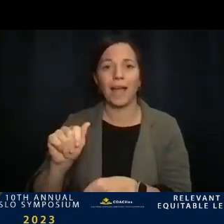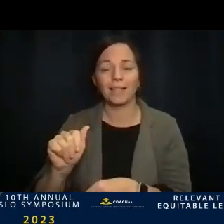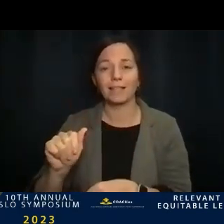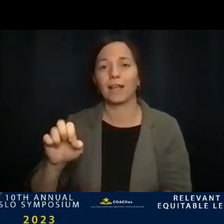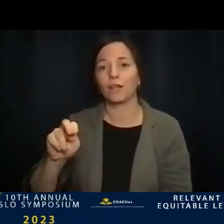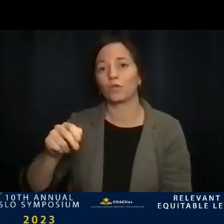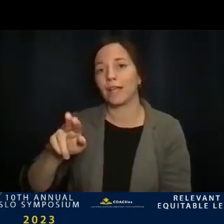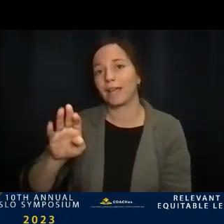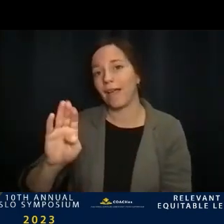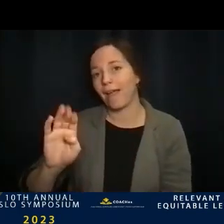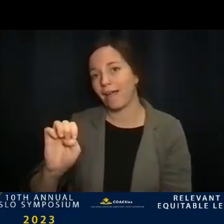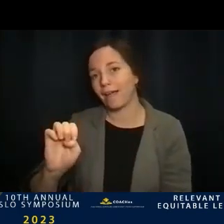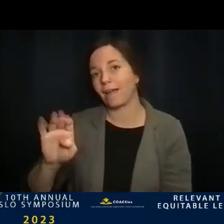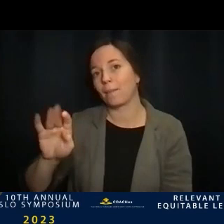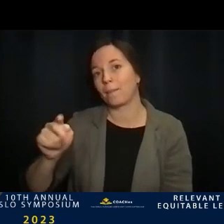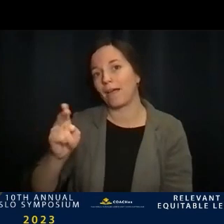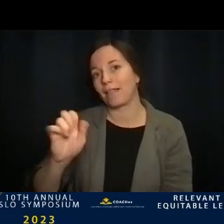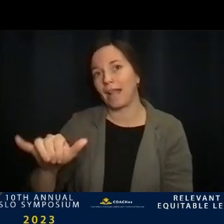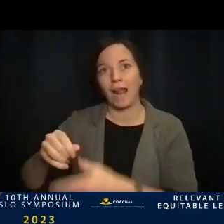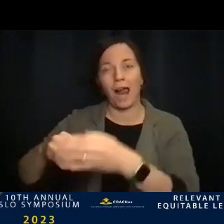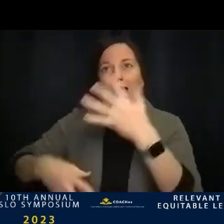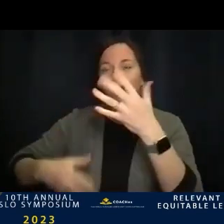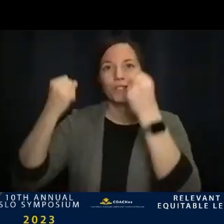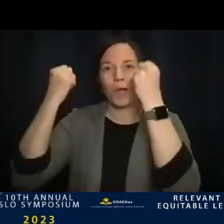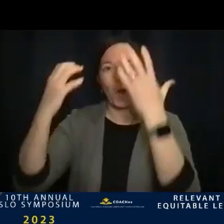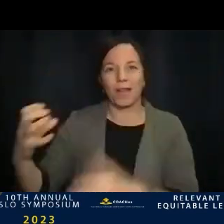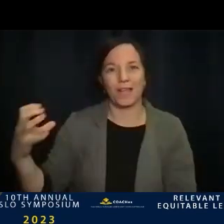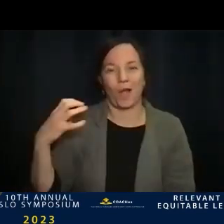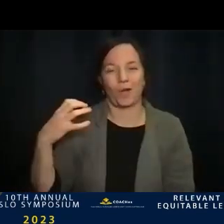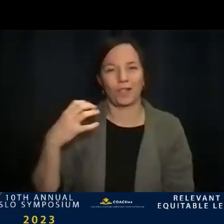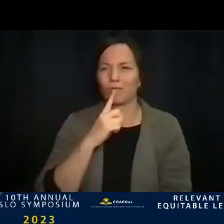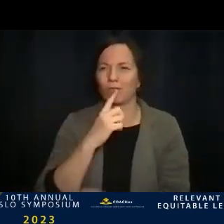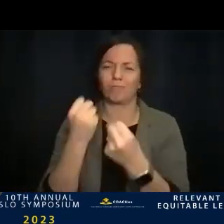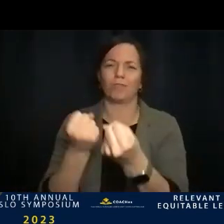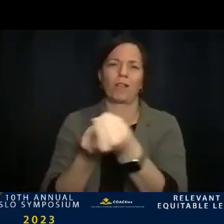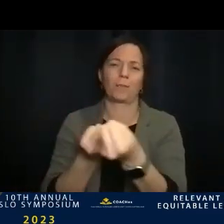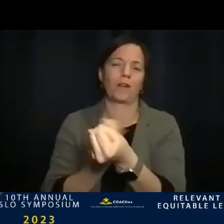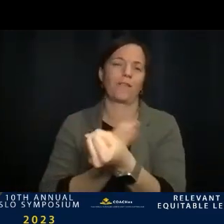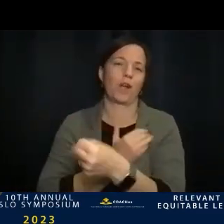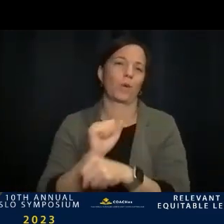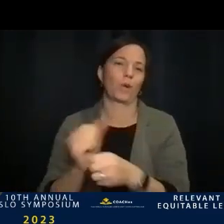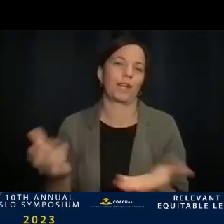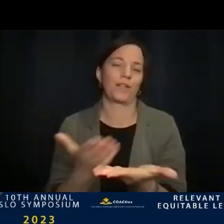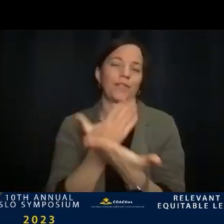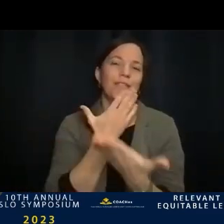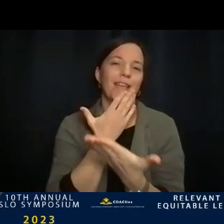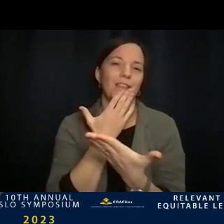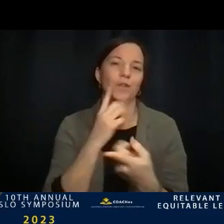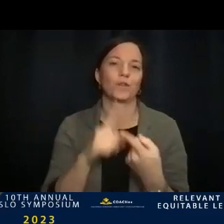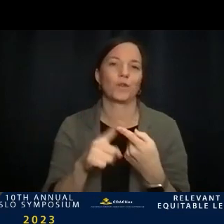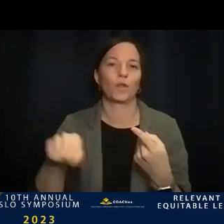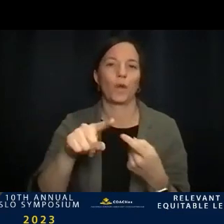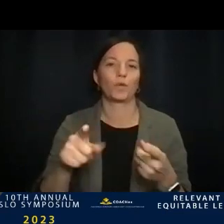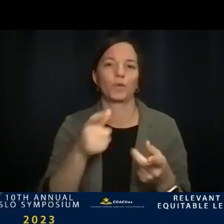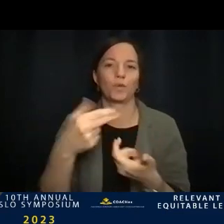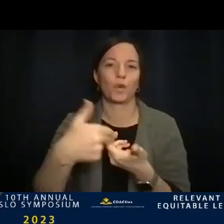Bethany. Oh gosh, there's just all those coaches that have been so supportive of our work here. Thank you, all the guests again. We'll